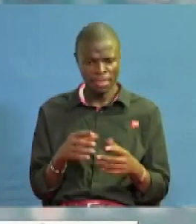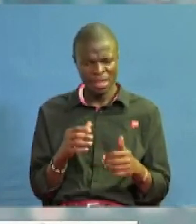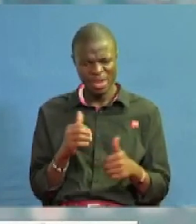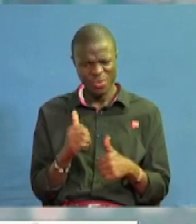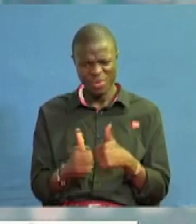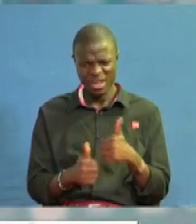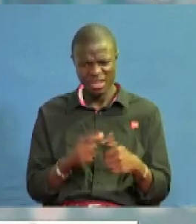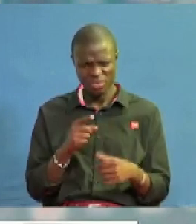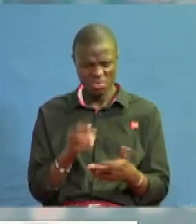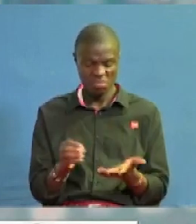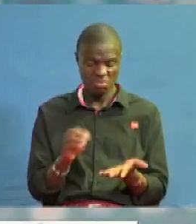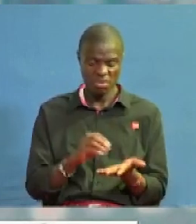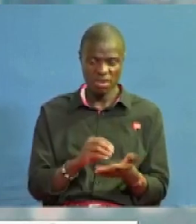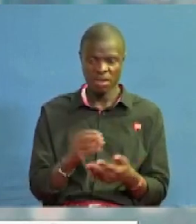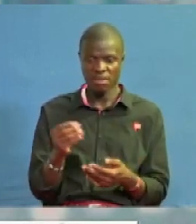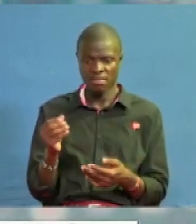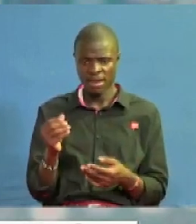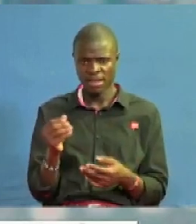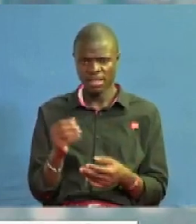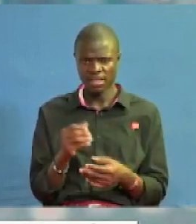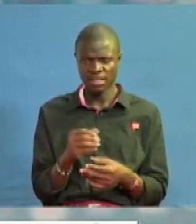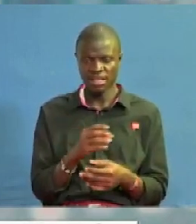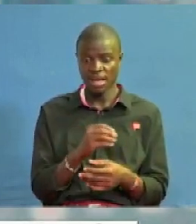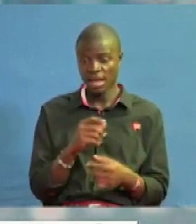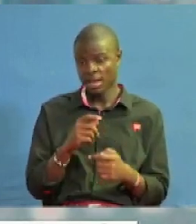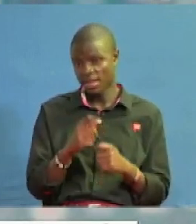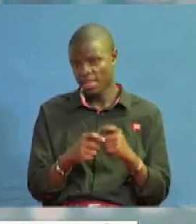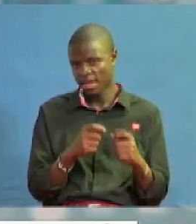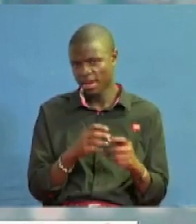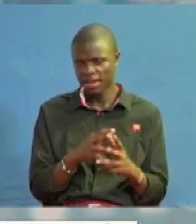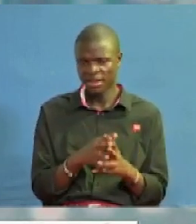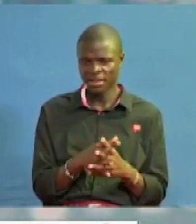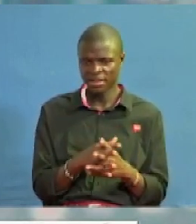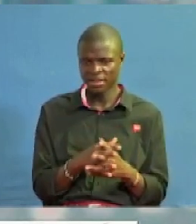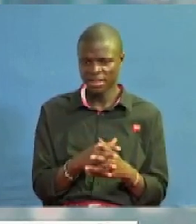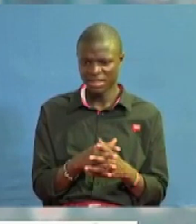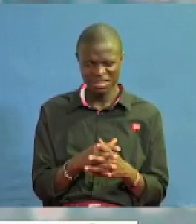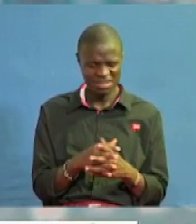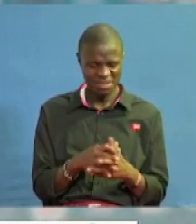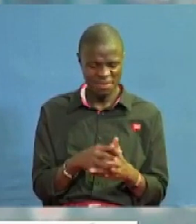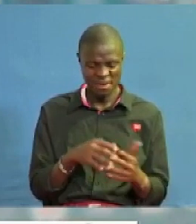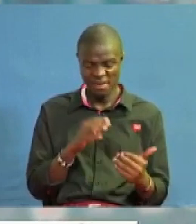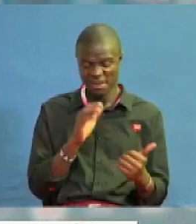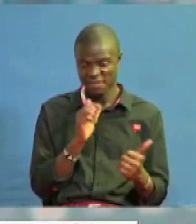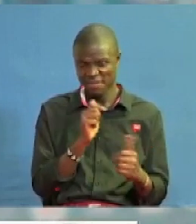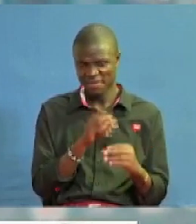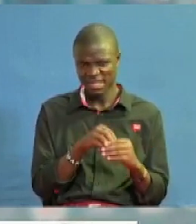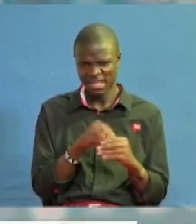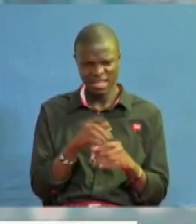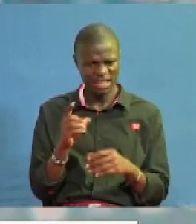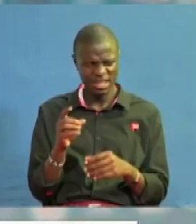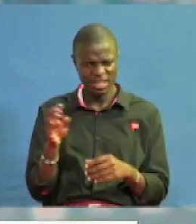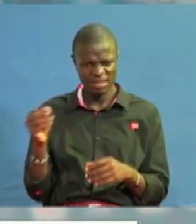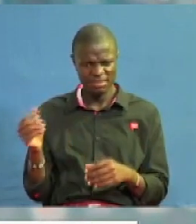where you put money or capital, and then when you have invested this capital,